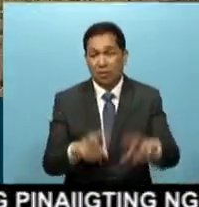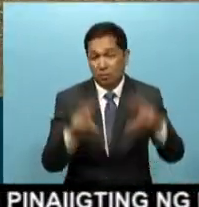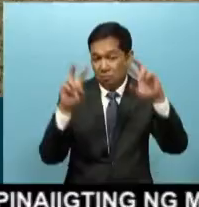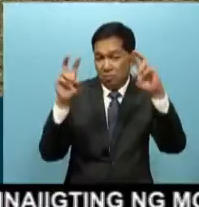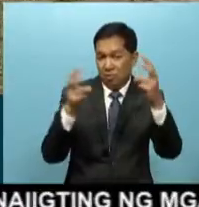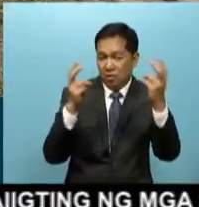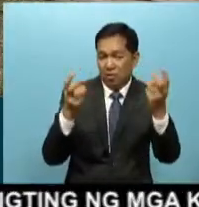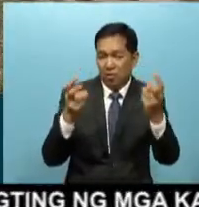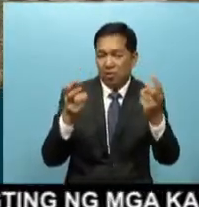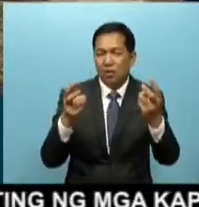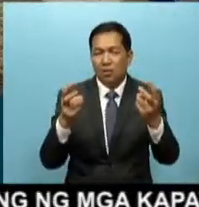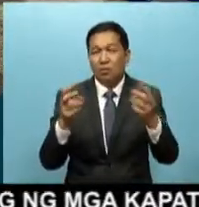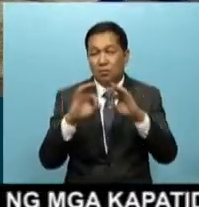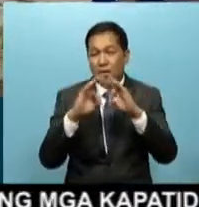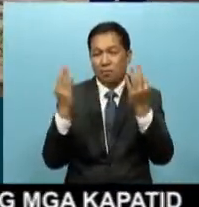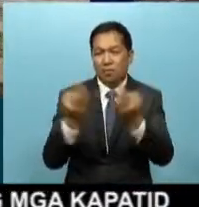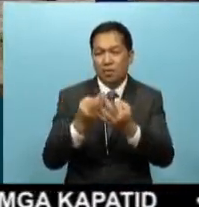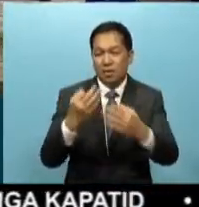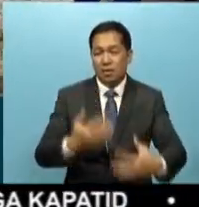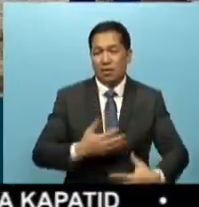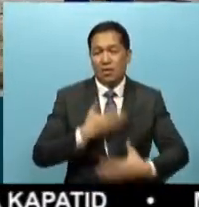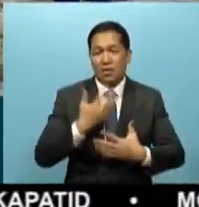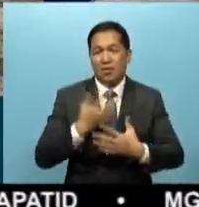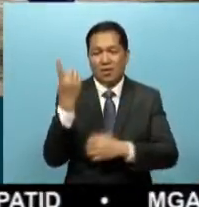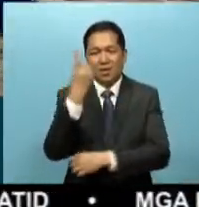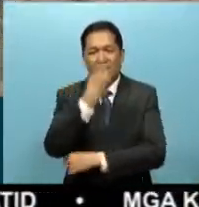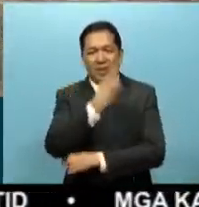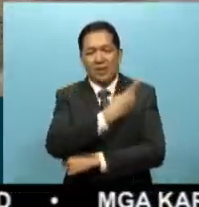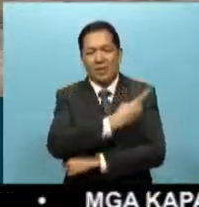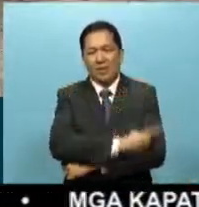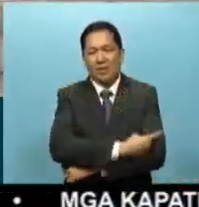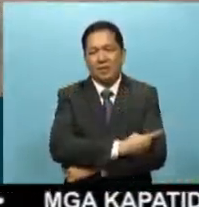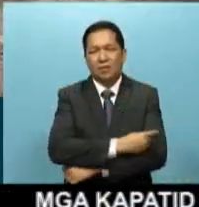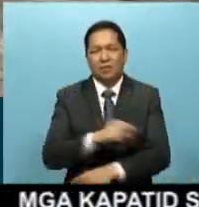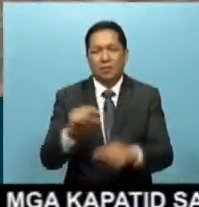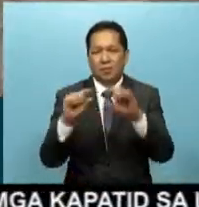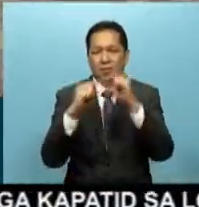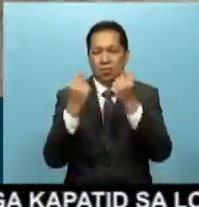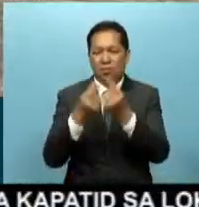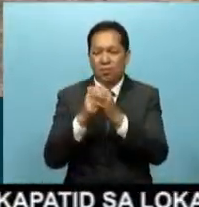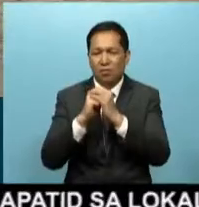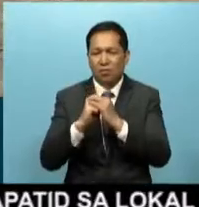Fun Day in the various local congregations and group worship services.